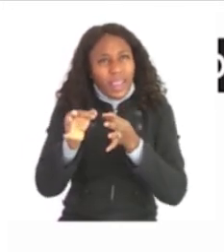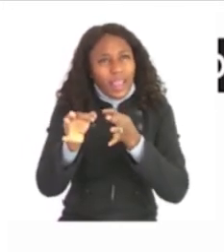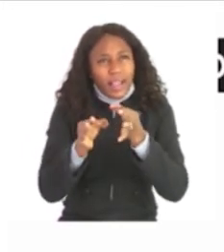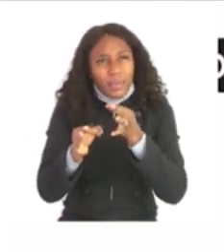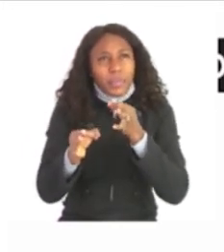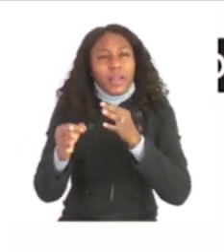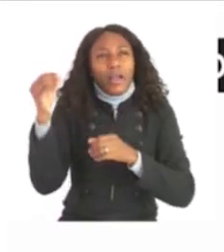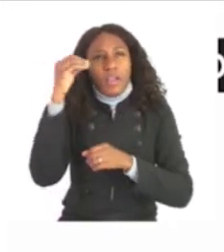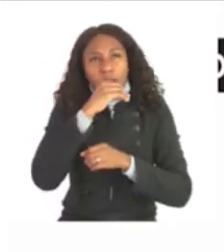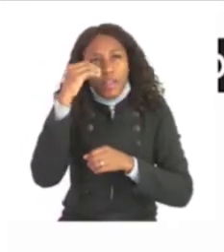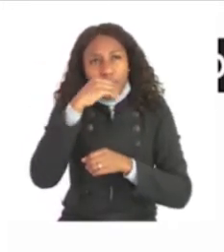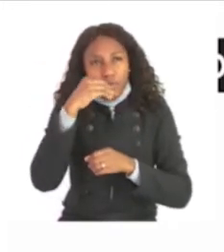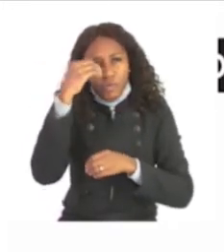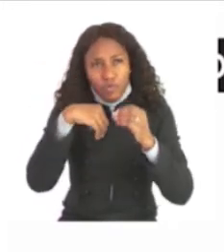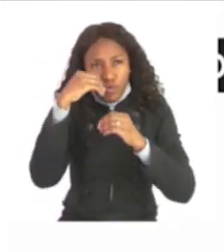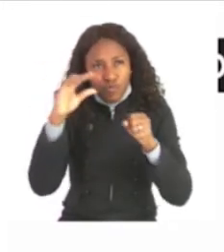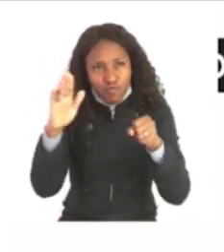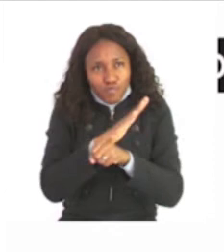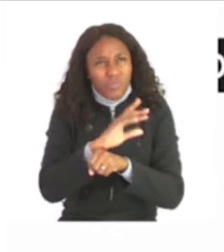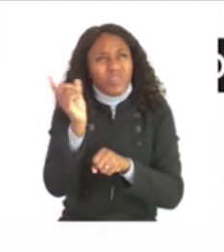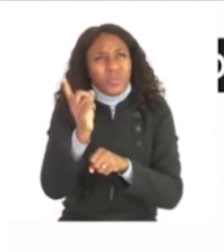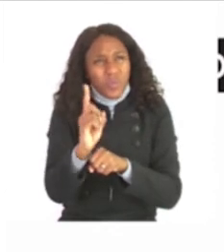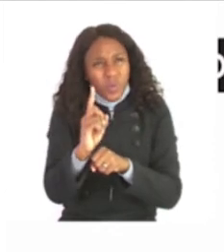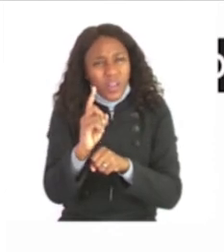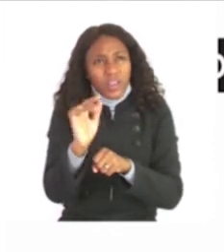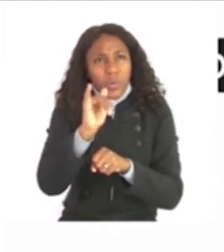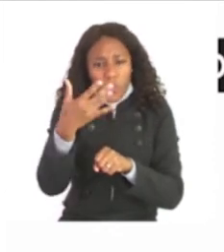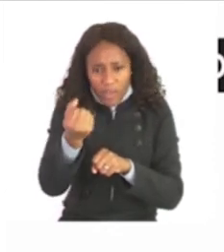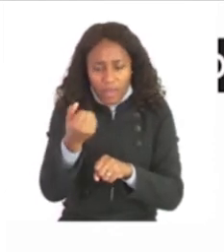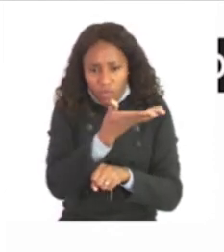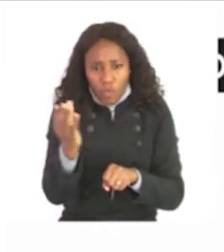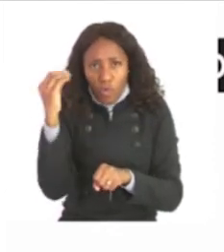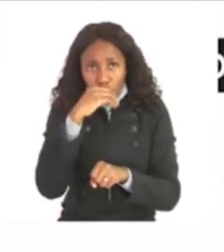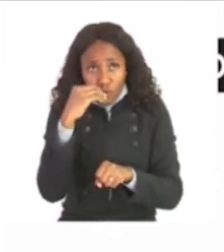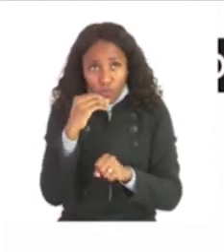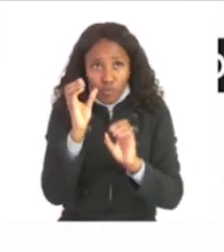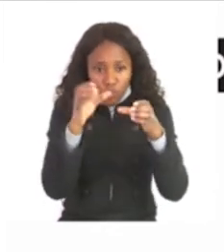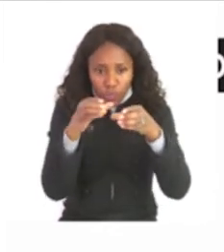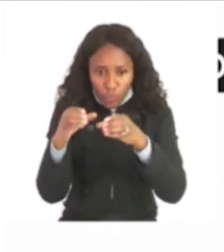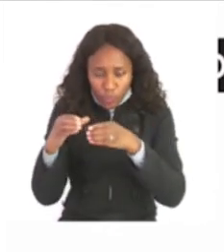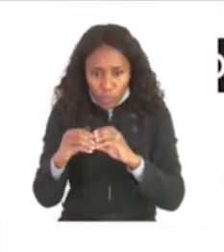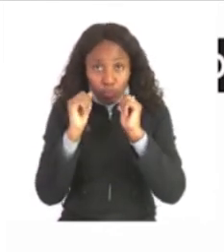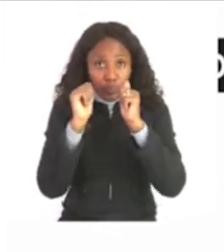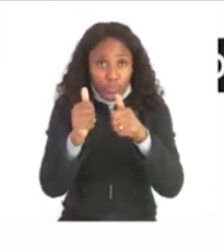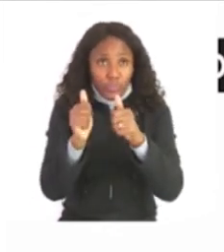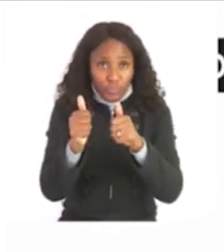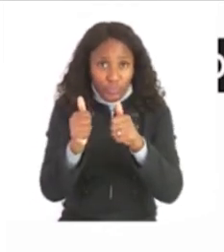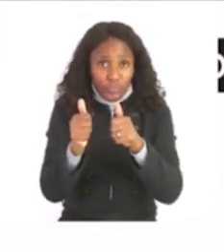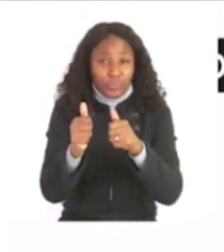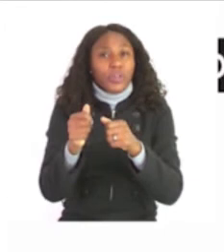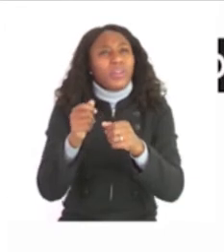diet. It's the diet containing all the necessary food substances in the right amounts. Describe